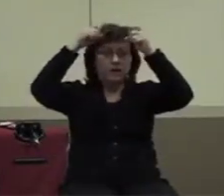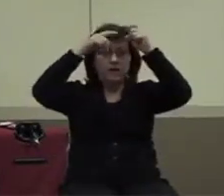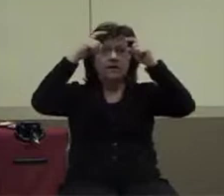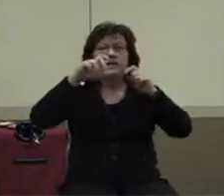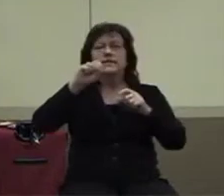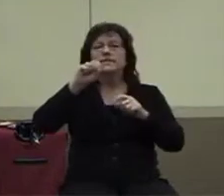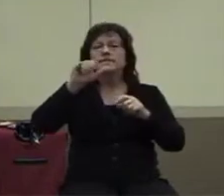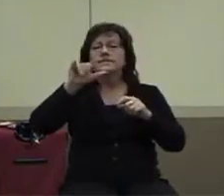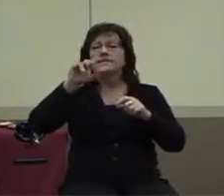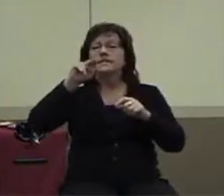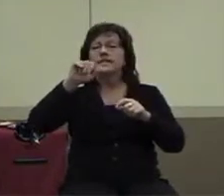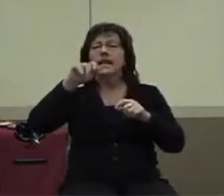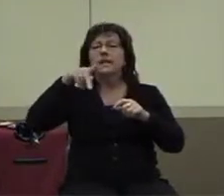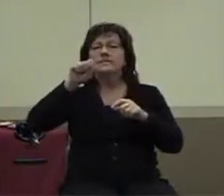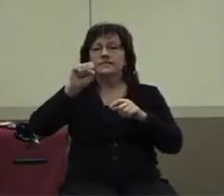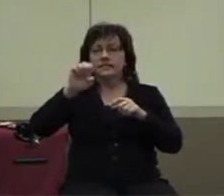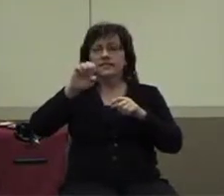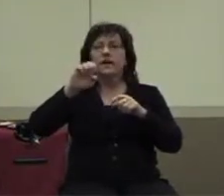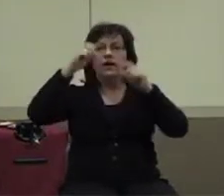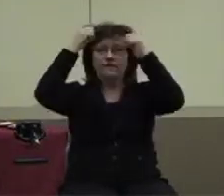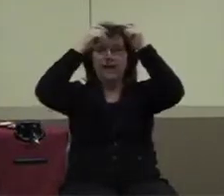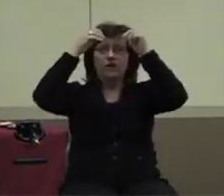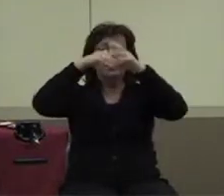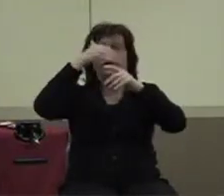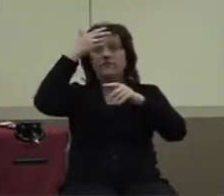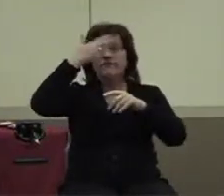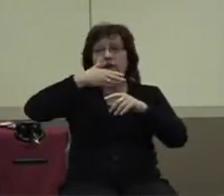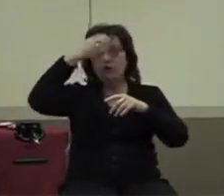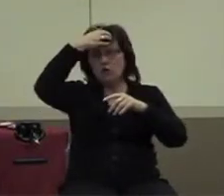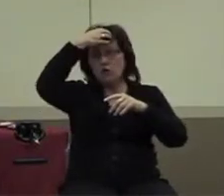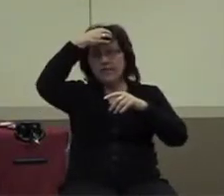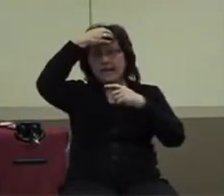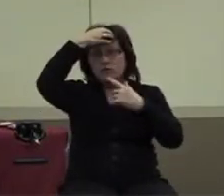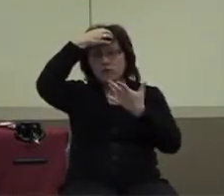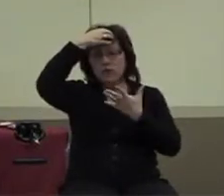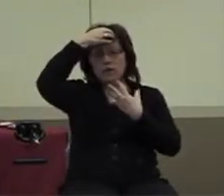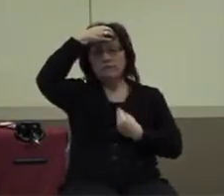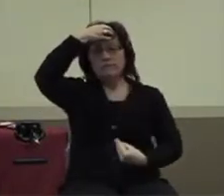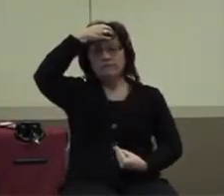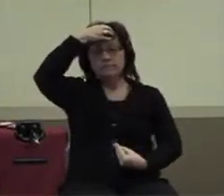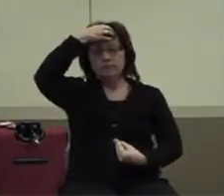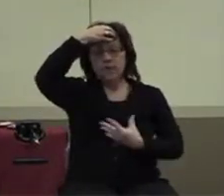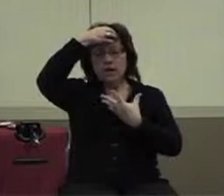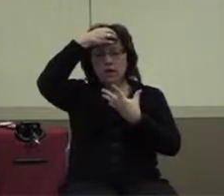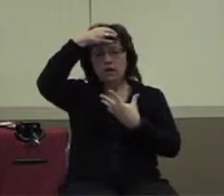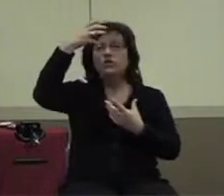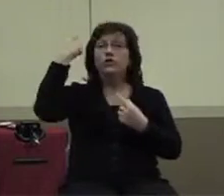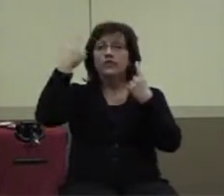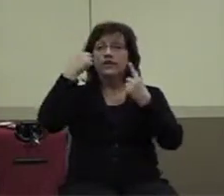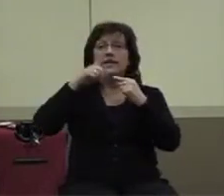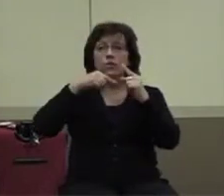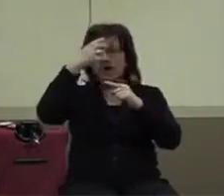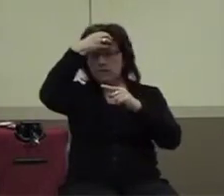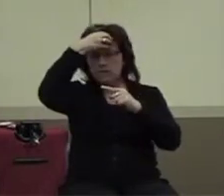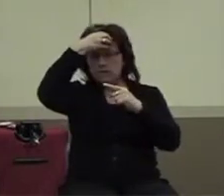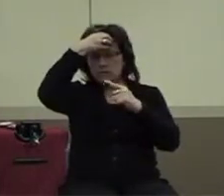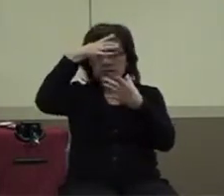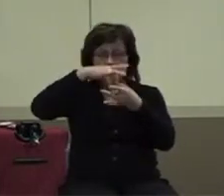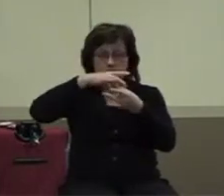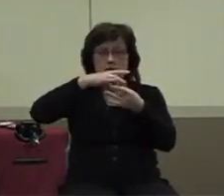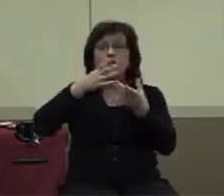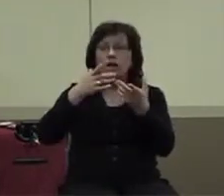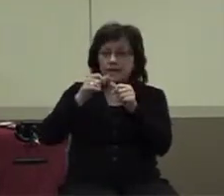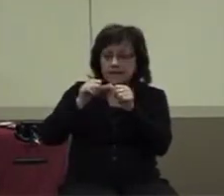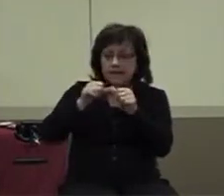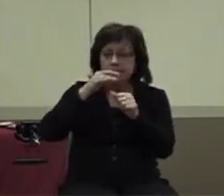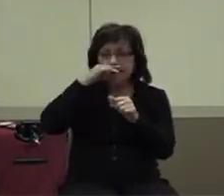that. You're thinking when the frontal cortex is engaged, and so we want to keep kids thinking. They have to keep their mouth closed.